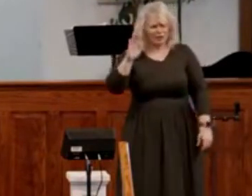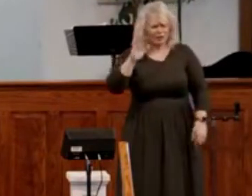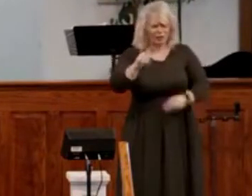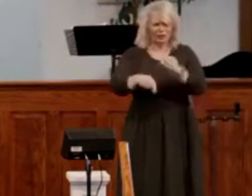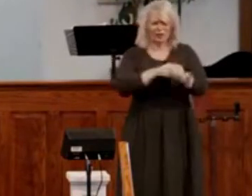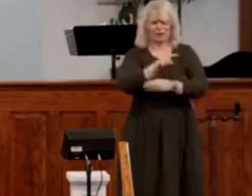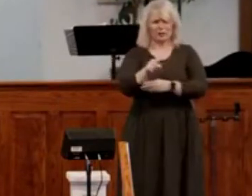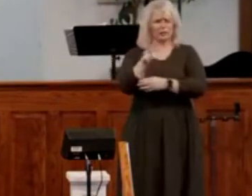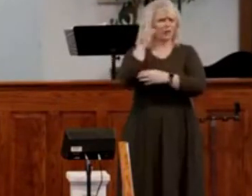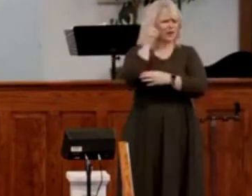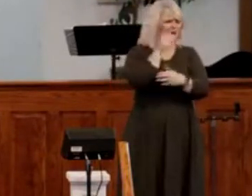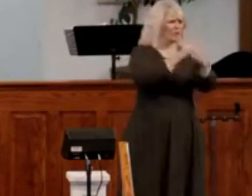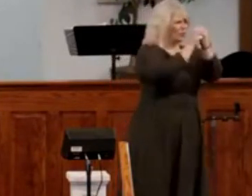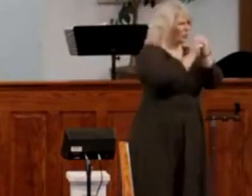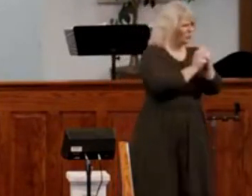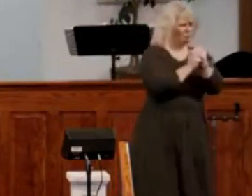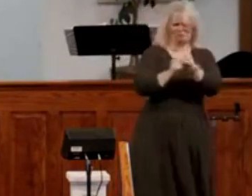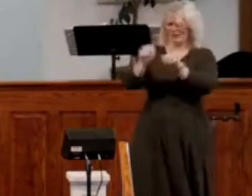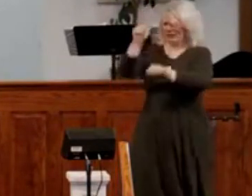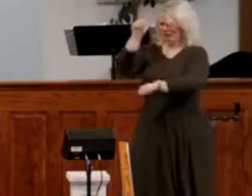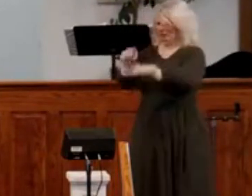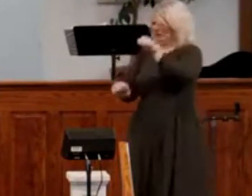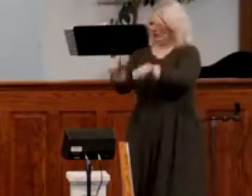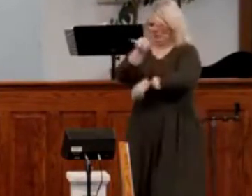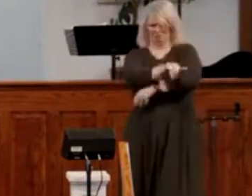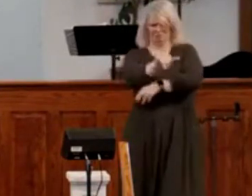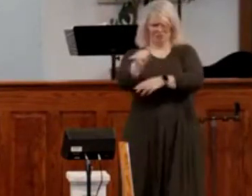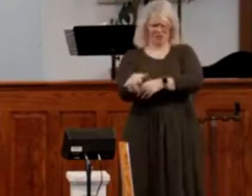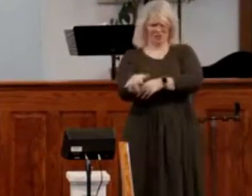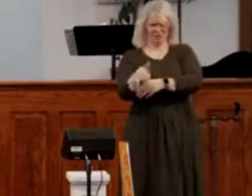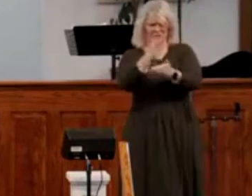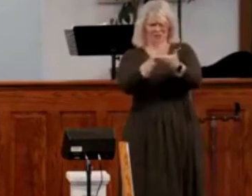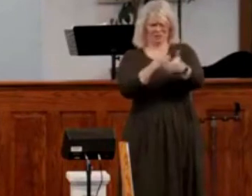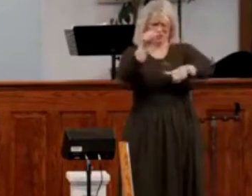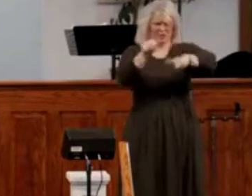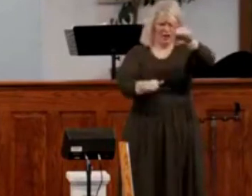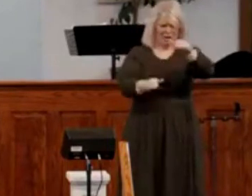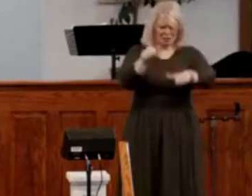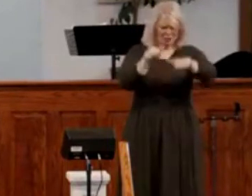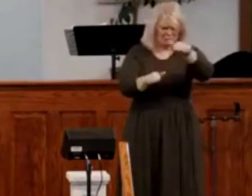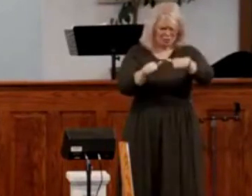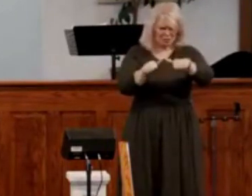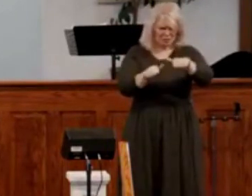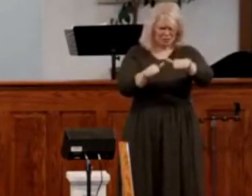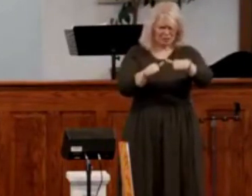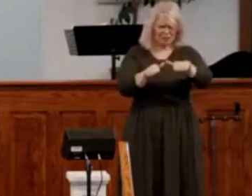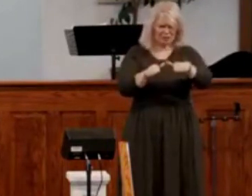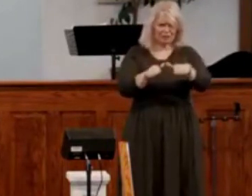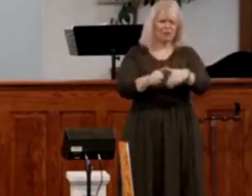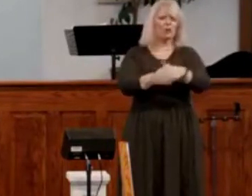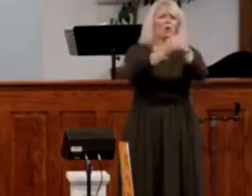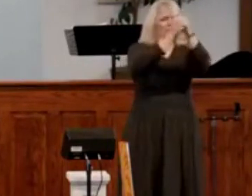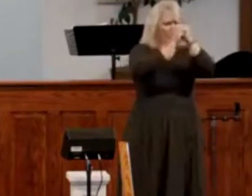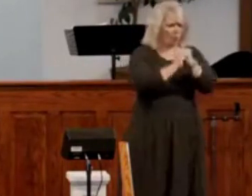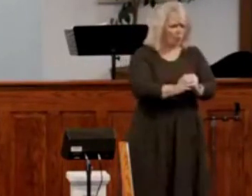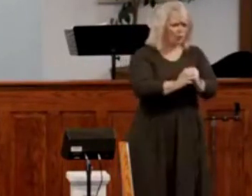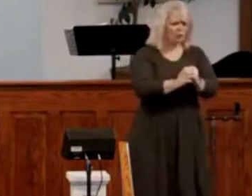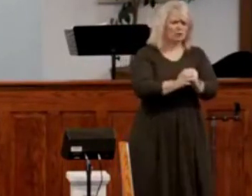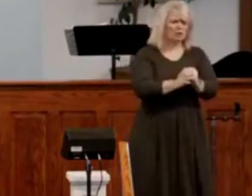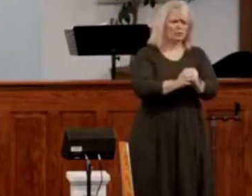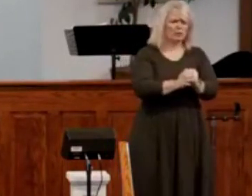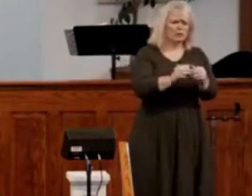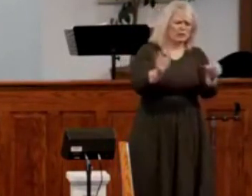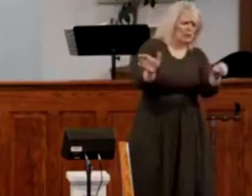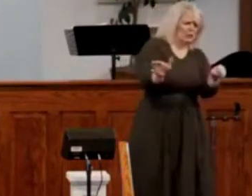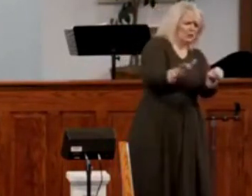it kind of strikes me as strange. He says that some of them doubted. And maybe for some of you, you go, wait a minute. No, worship is supposed to be wholehearted